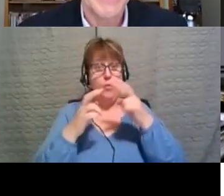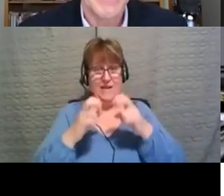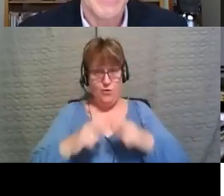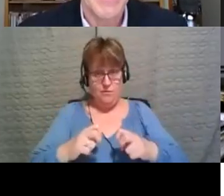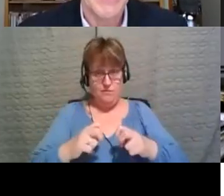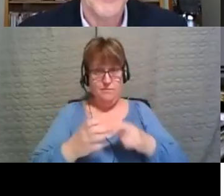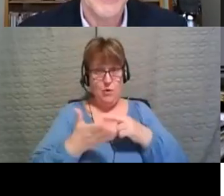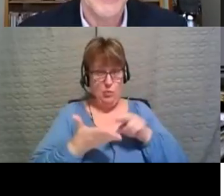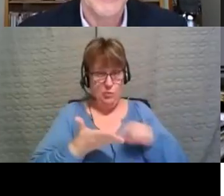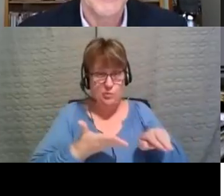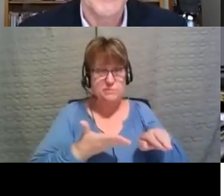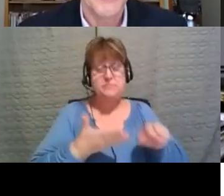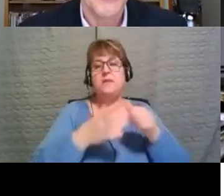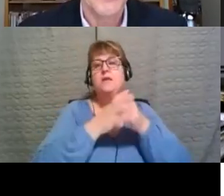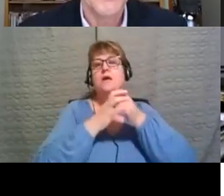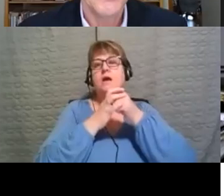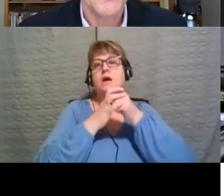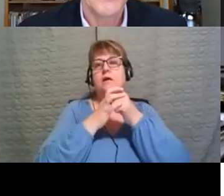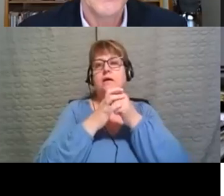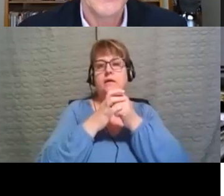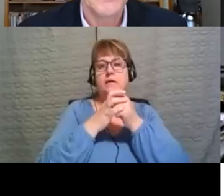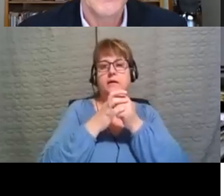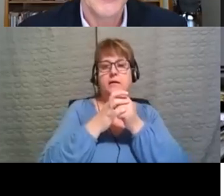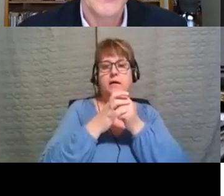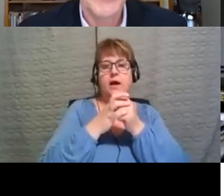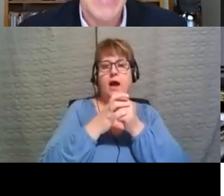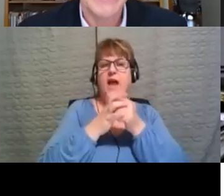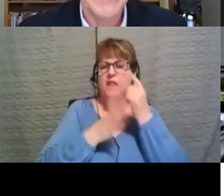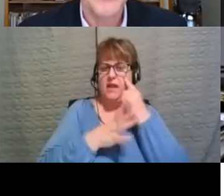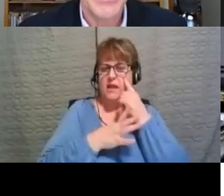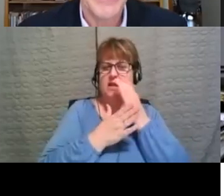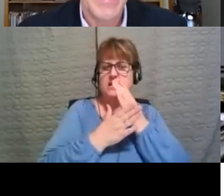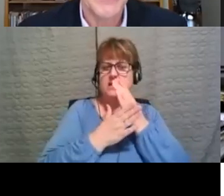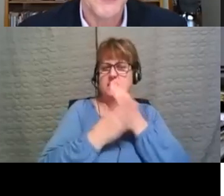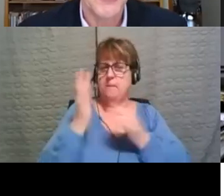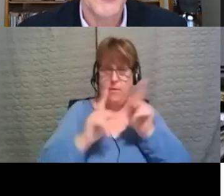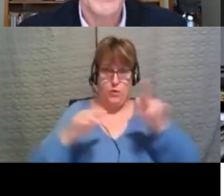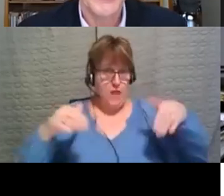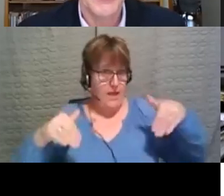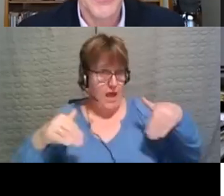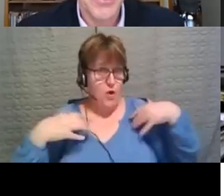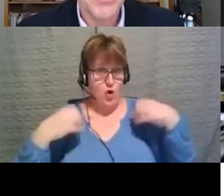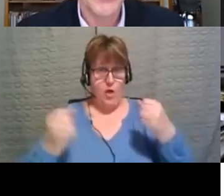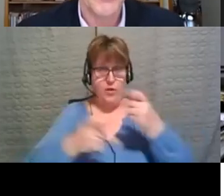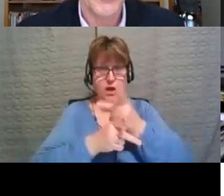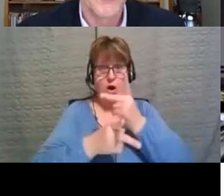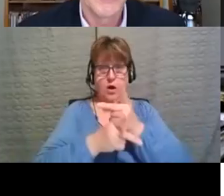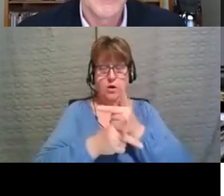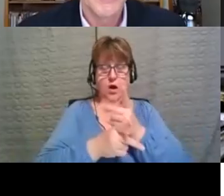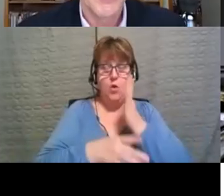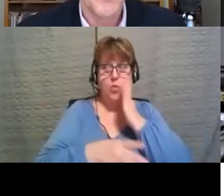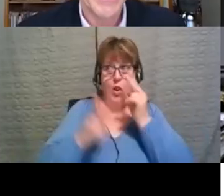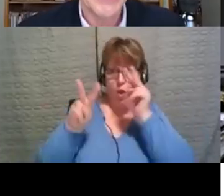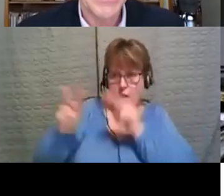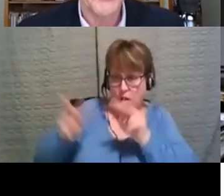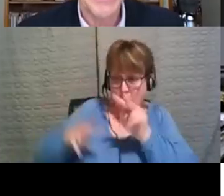And I think that there are those who are not in healthcare yet, who will look at all of this and they'll go,